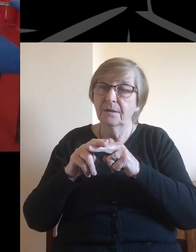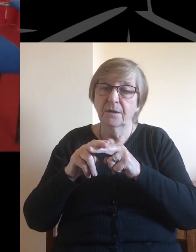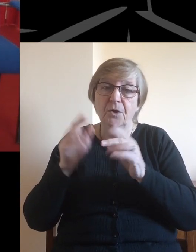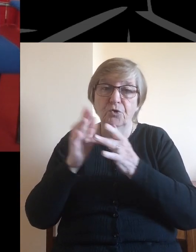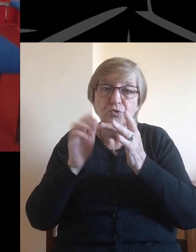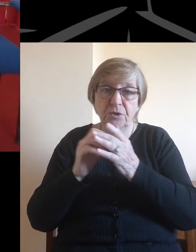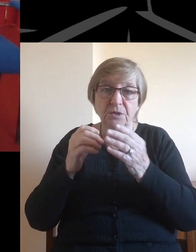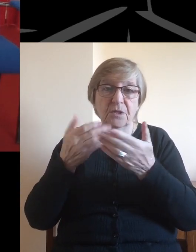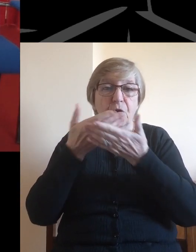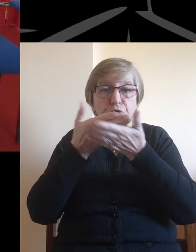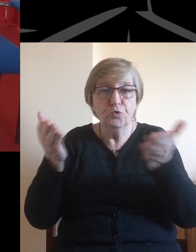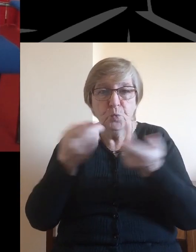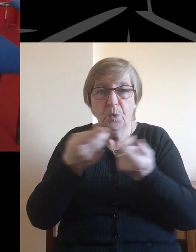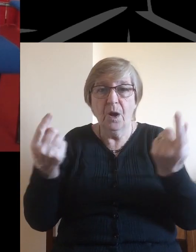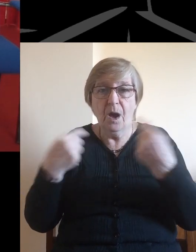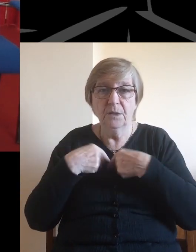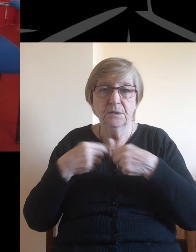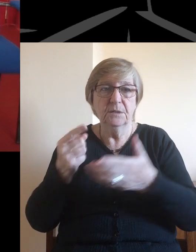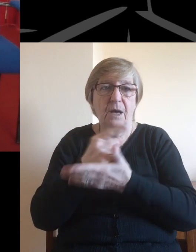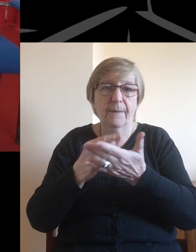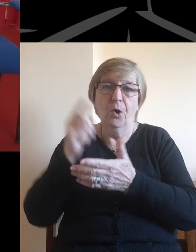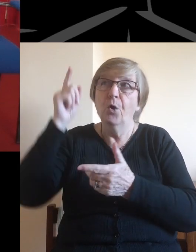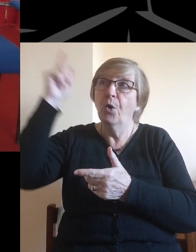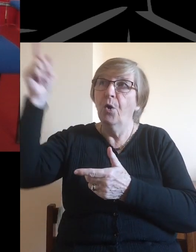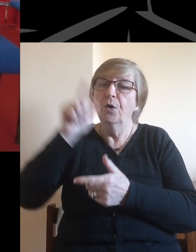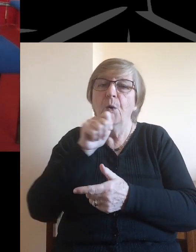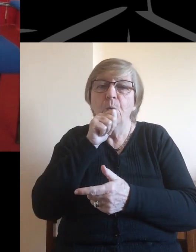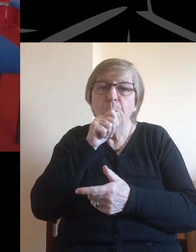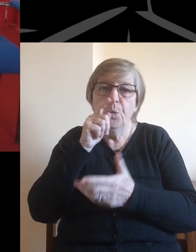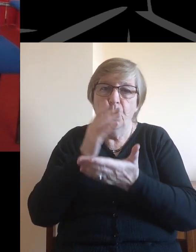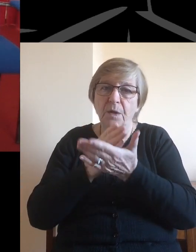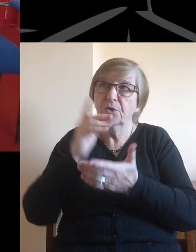known. Verse 18 of John 1.